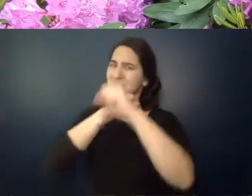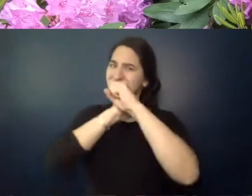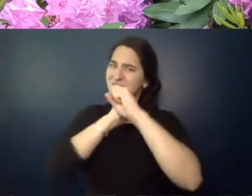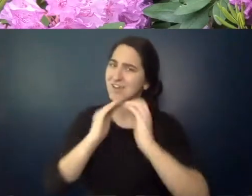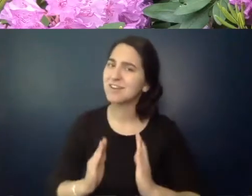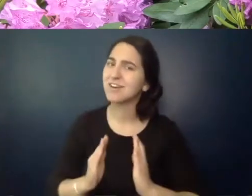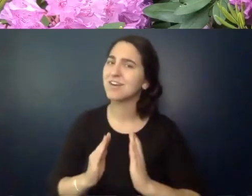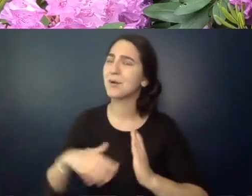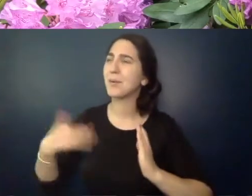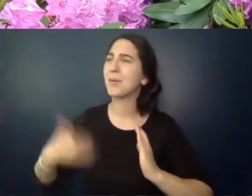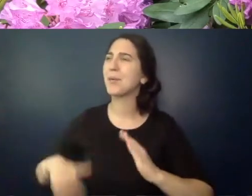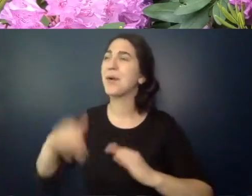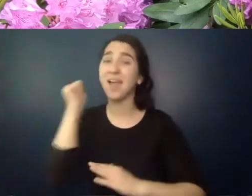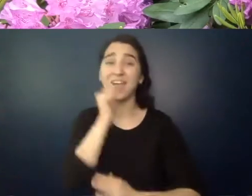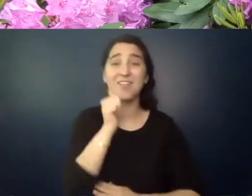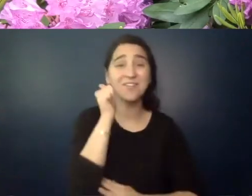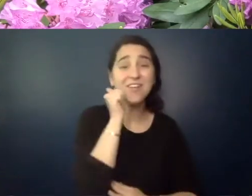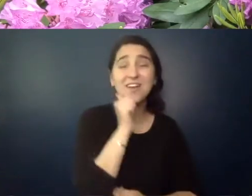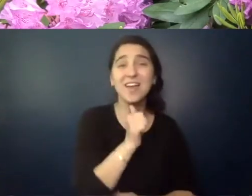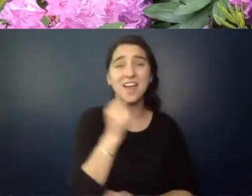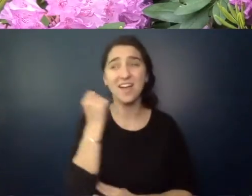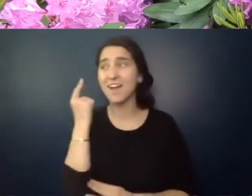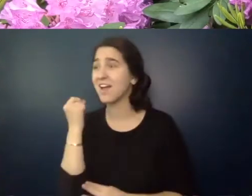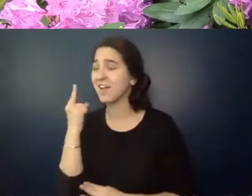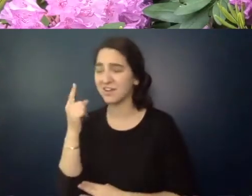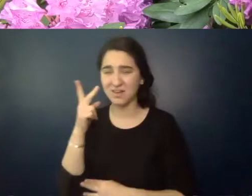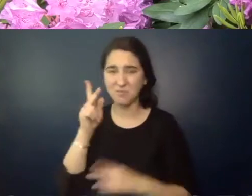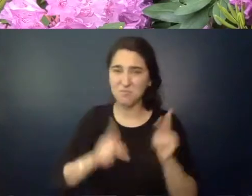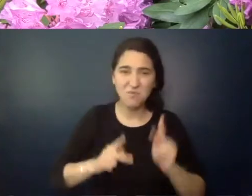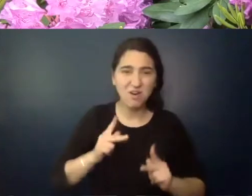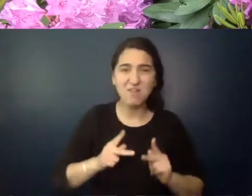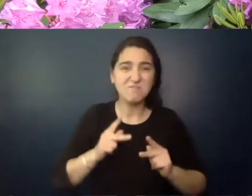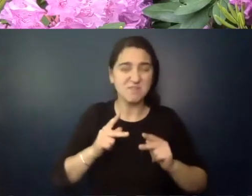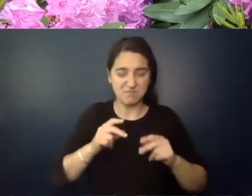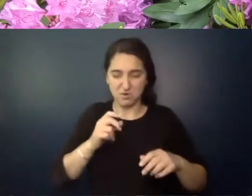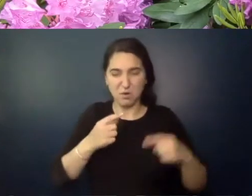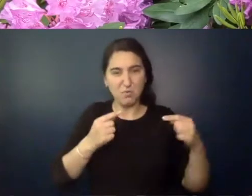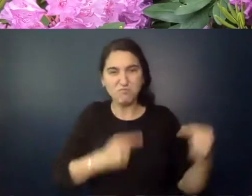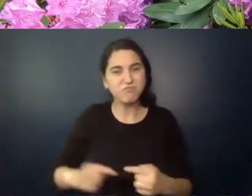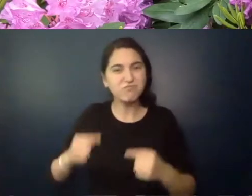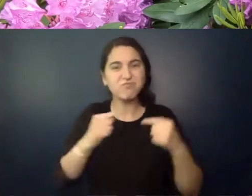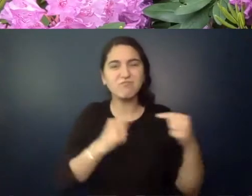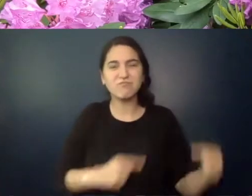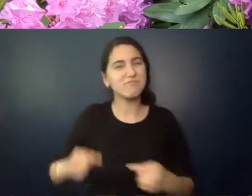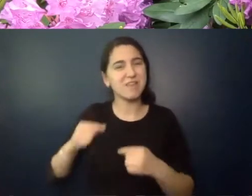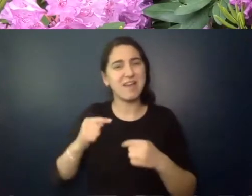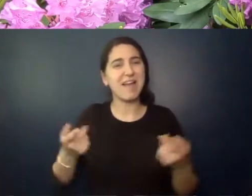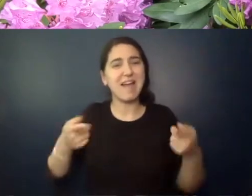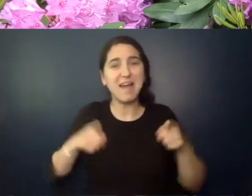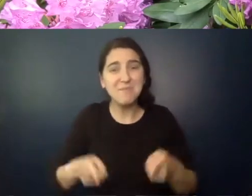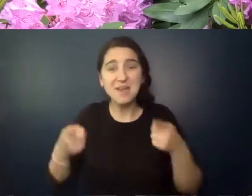God, our protector, each day we hear of the discourse